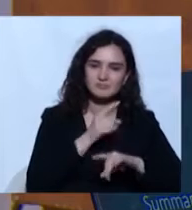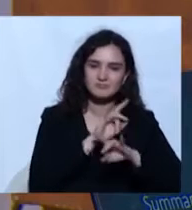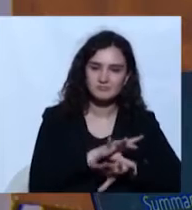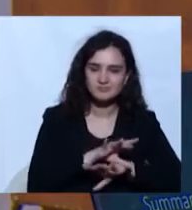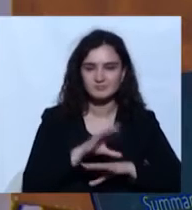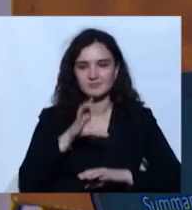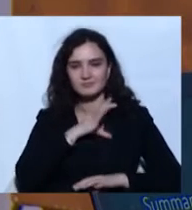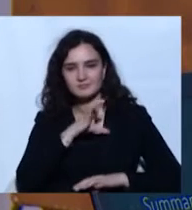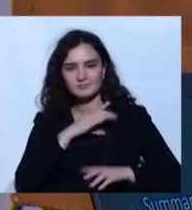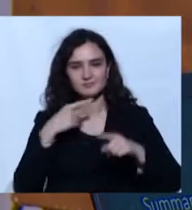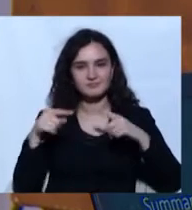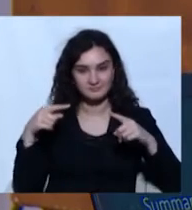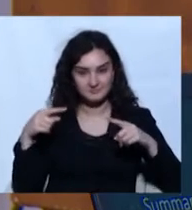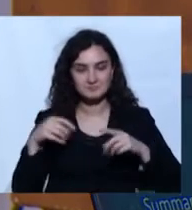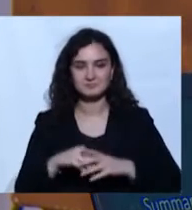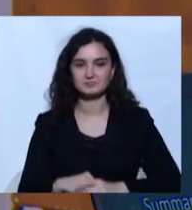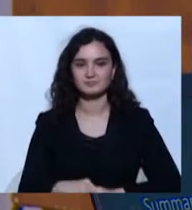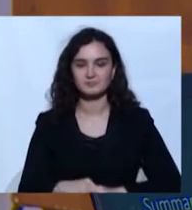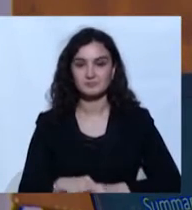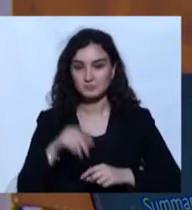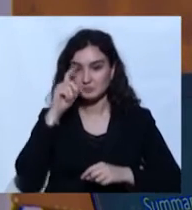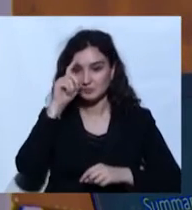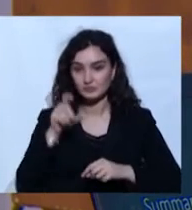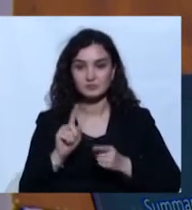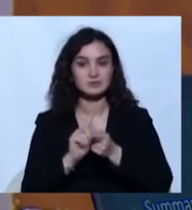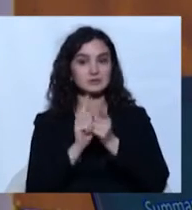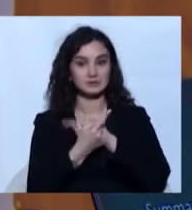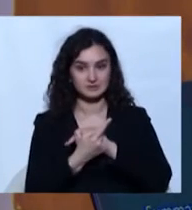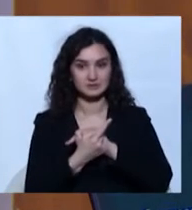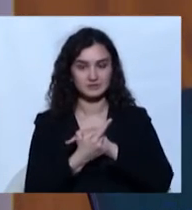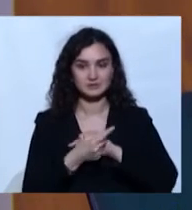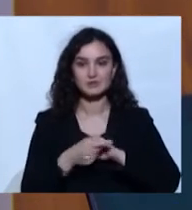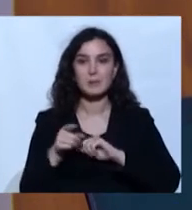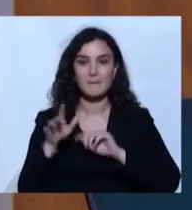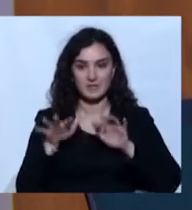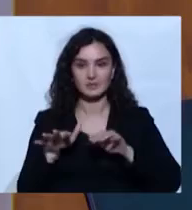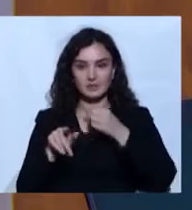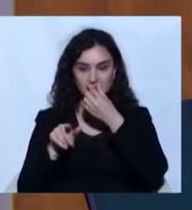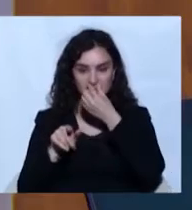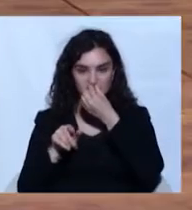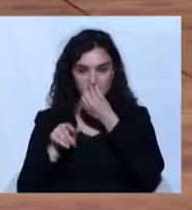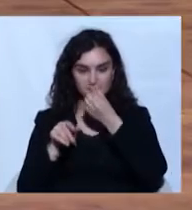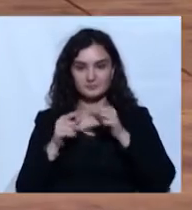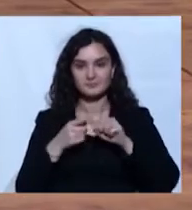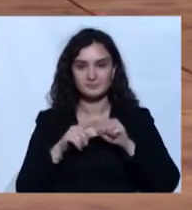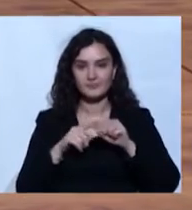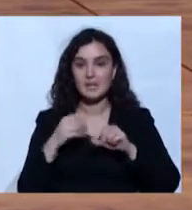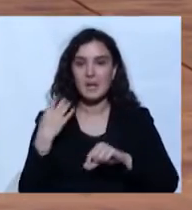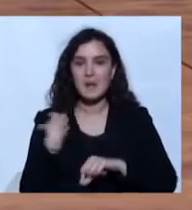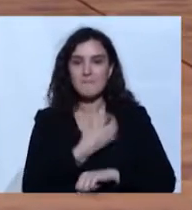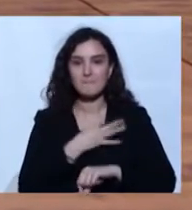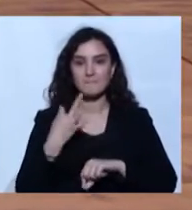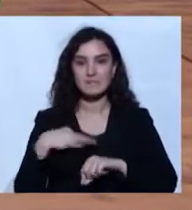In the end, after a lot of excitement along the way, the boys switch back to their original places, with